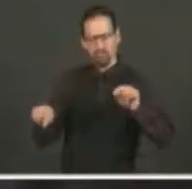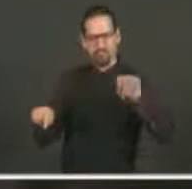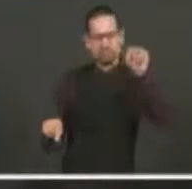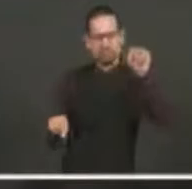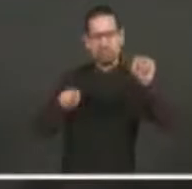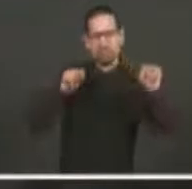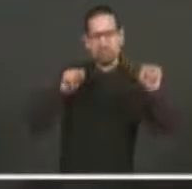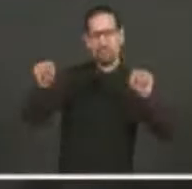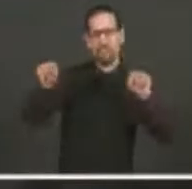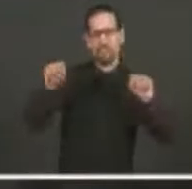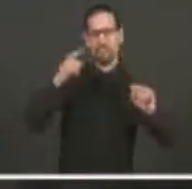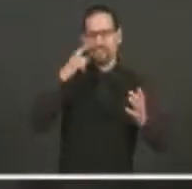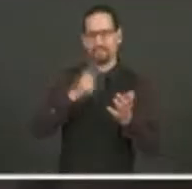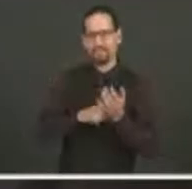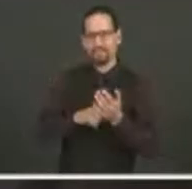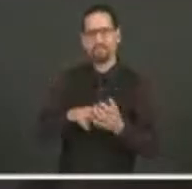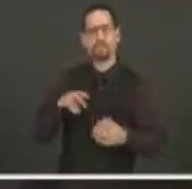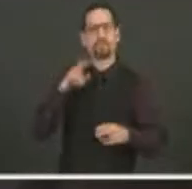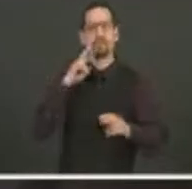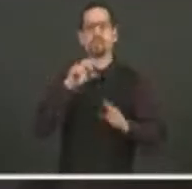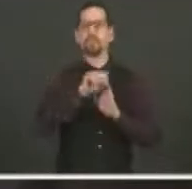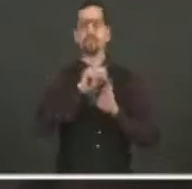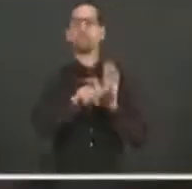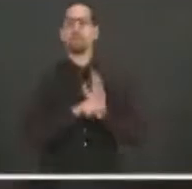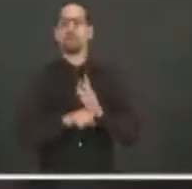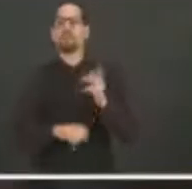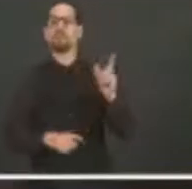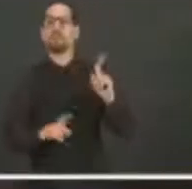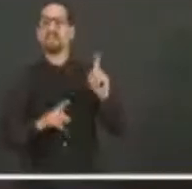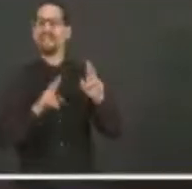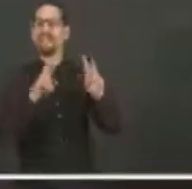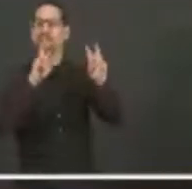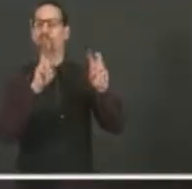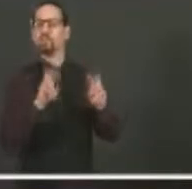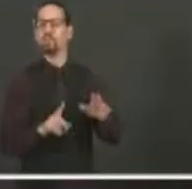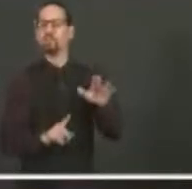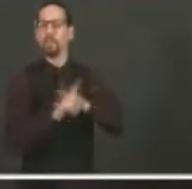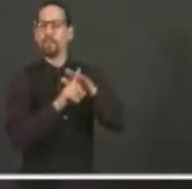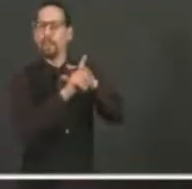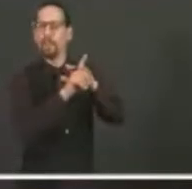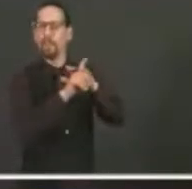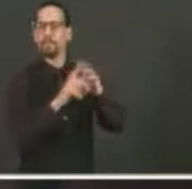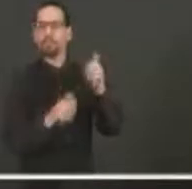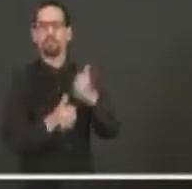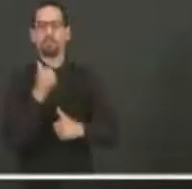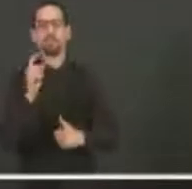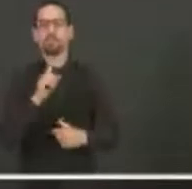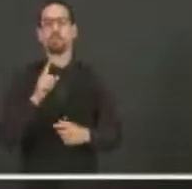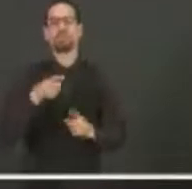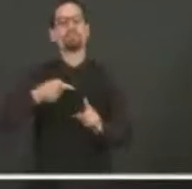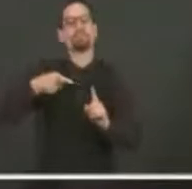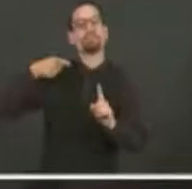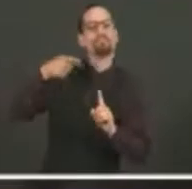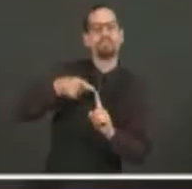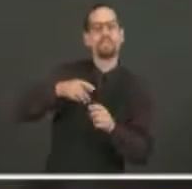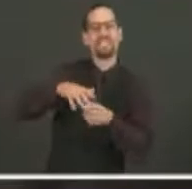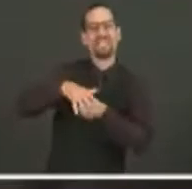states where they're having issues, it's mostly in particular counties or